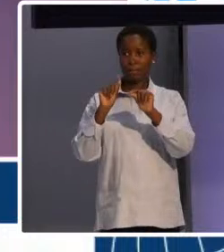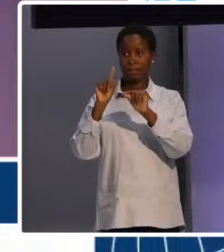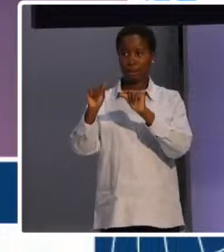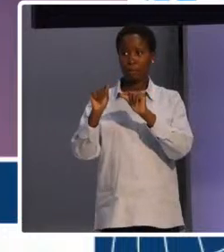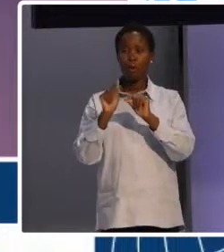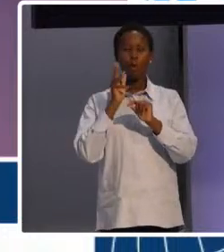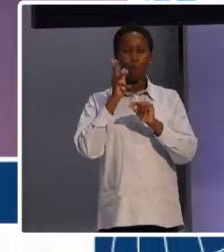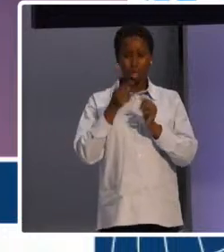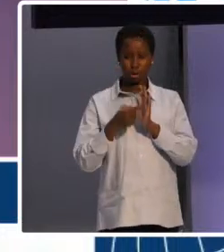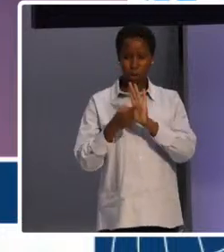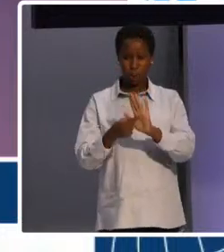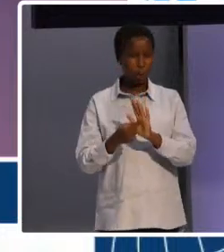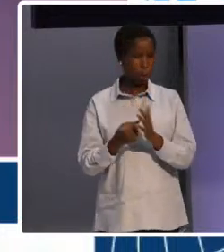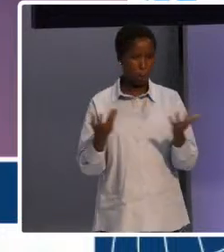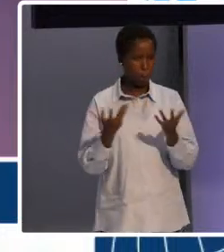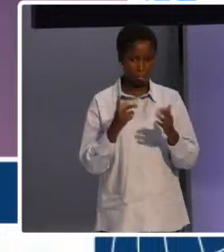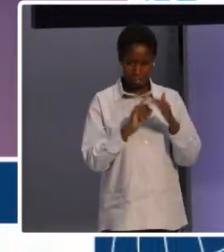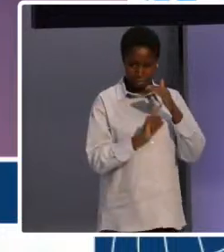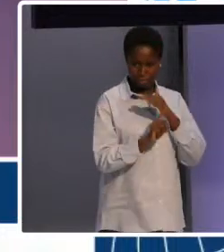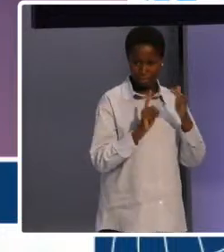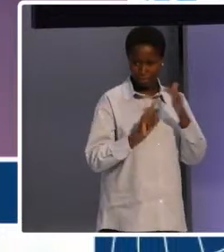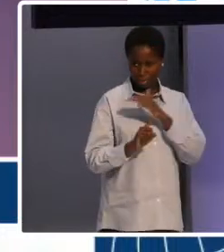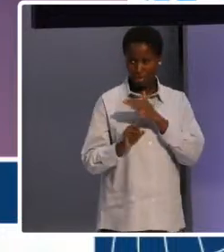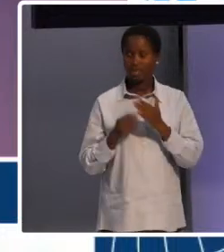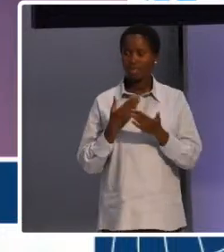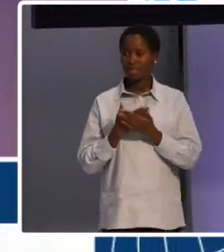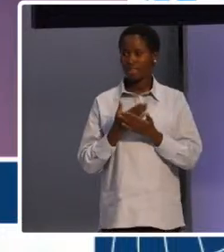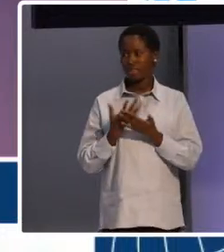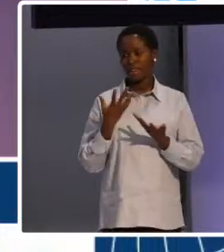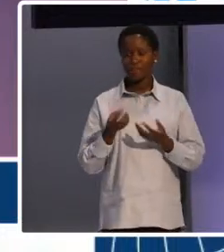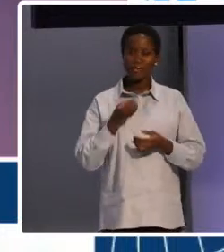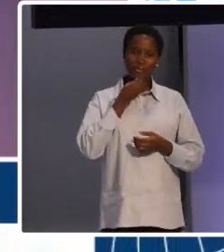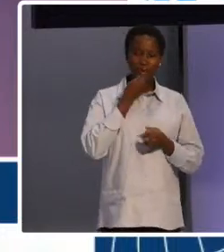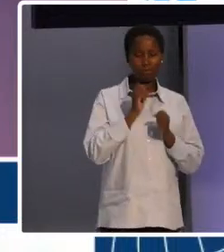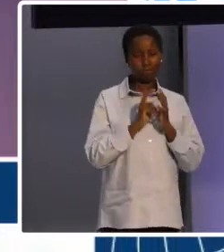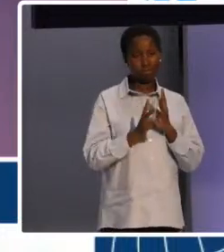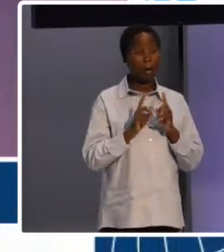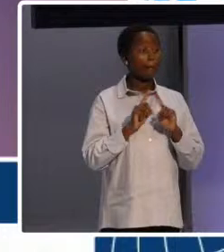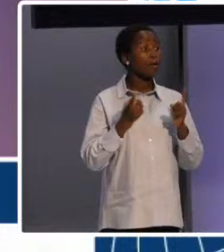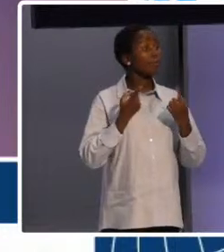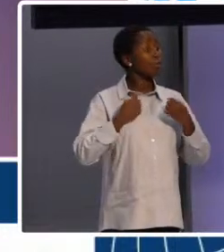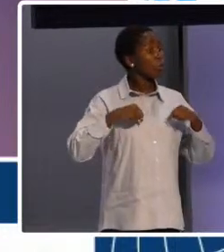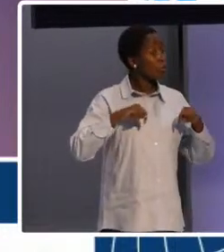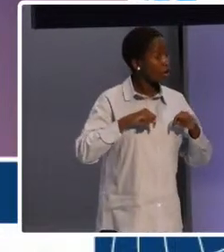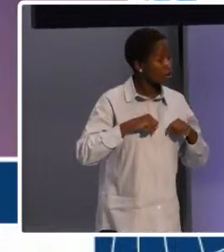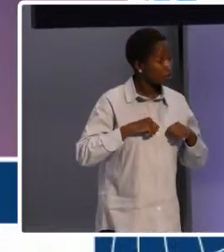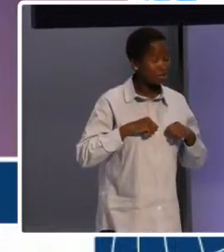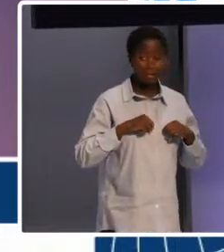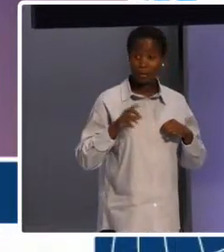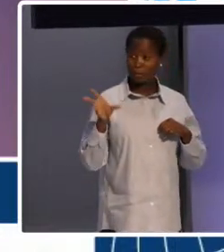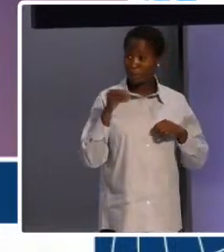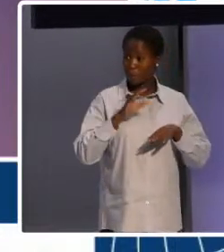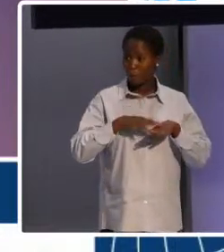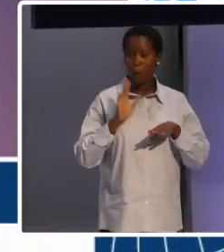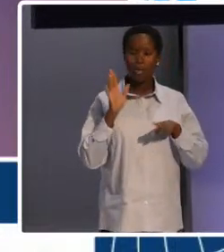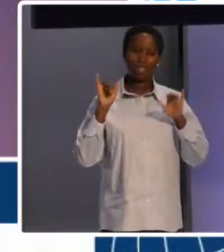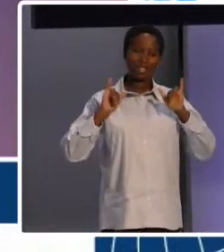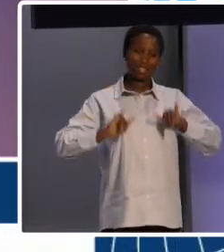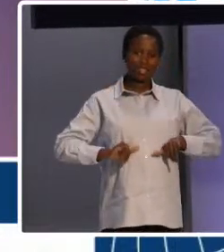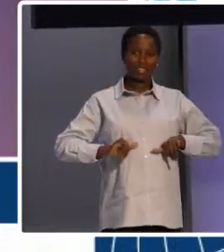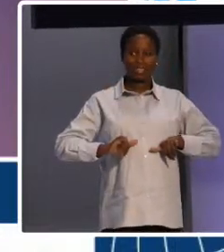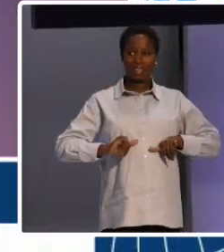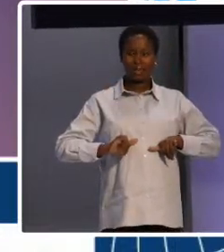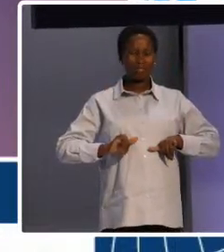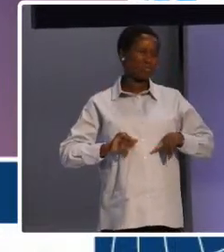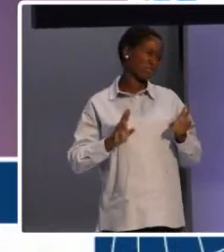directed for a press briefing. And for the rest of us, we will remain behind just for a